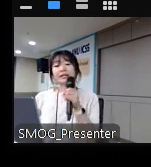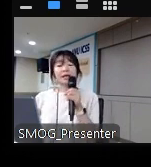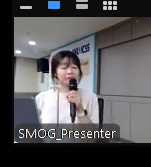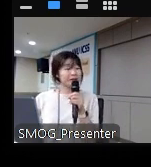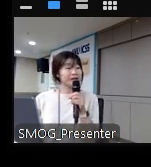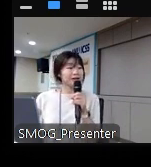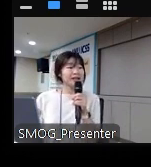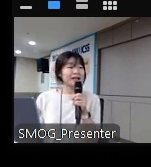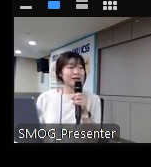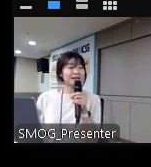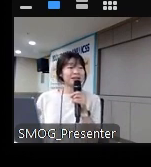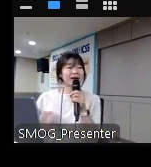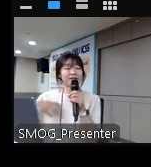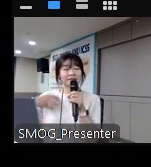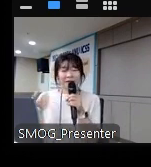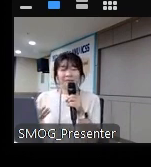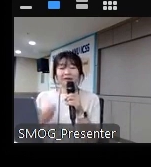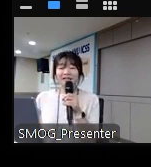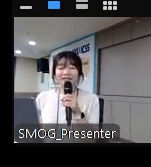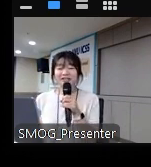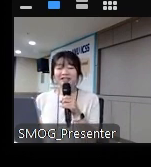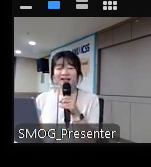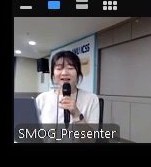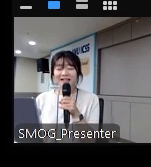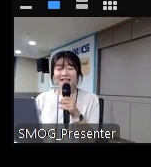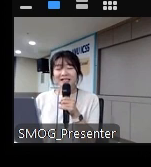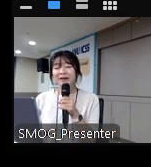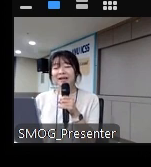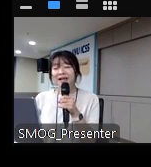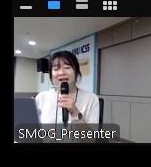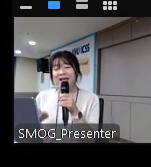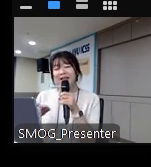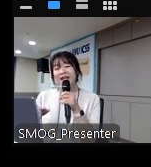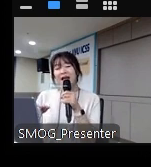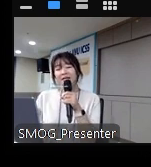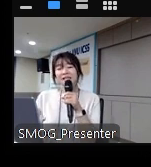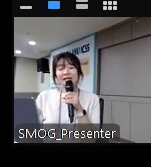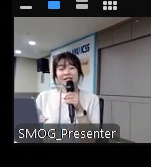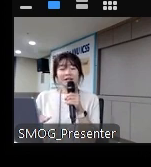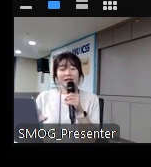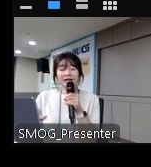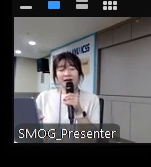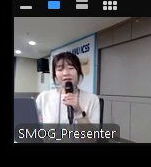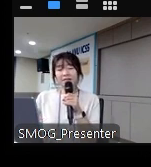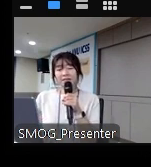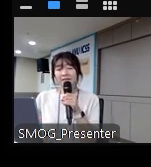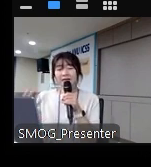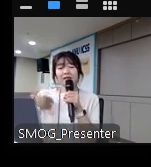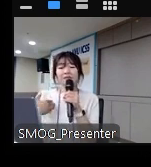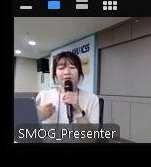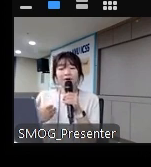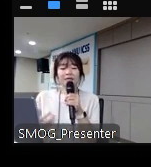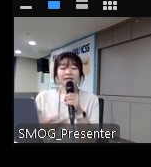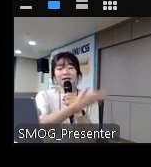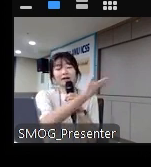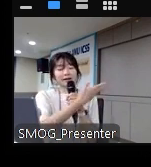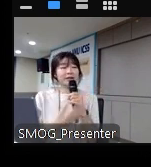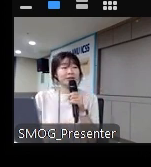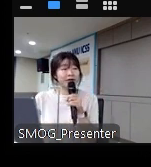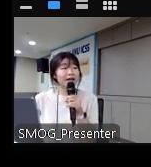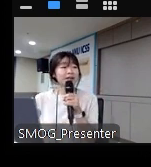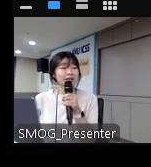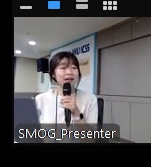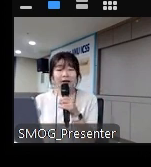yes, I fully agree that we need to have more researchers on this aspect, and how this actually informs us on our